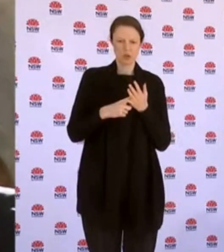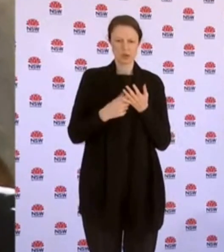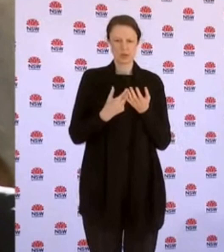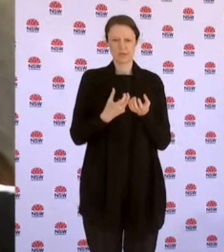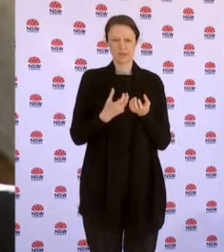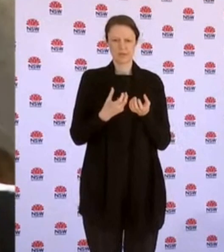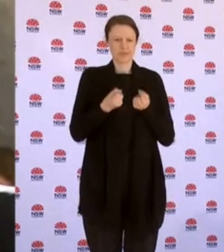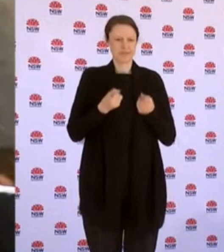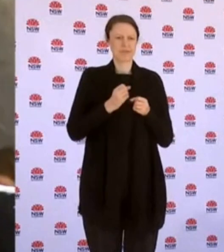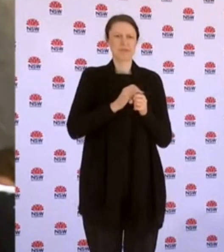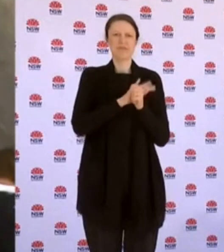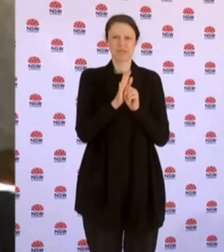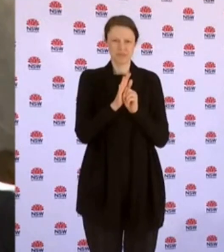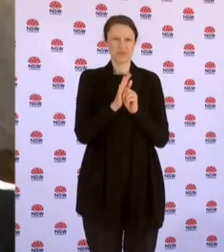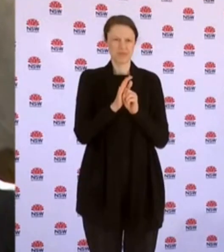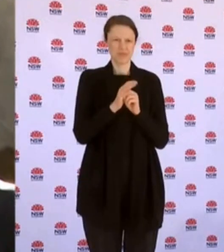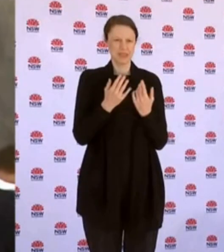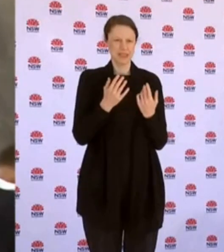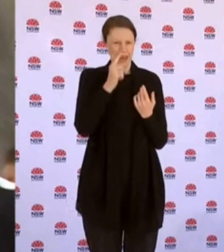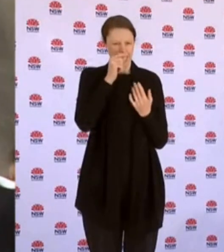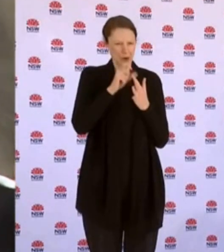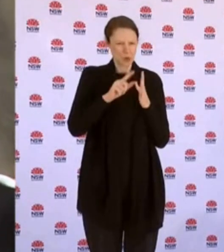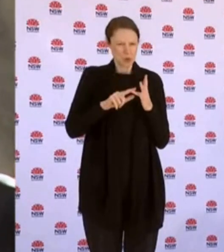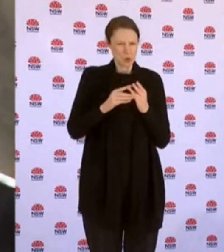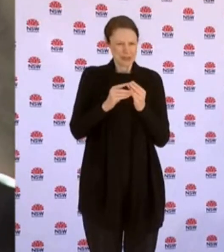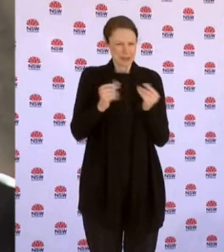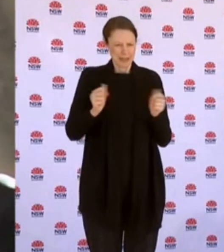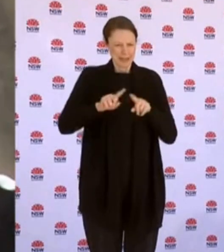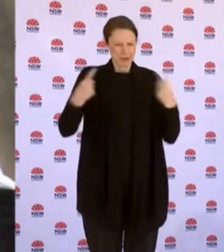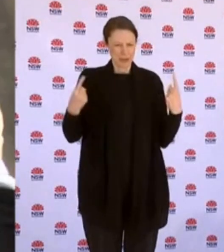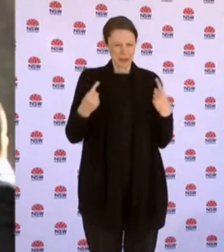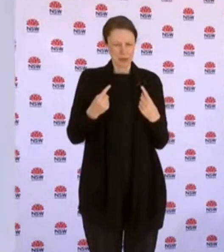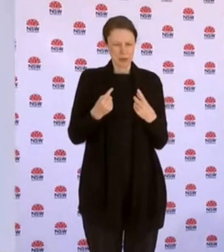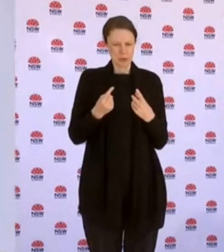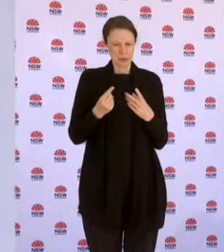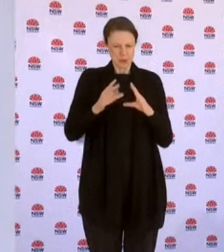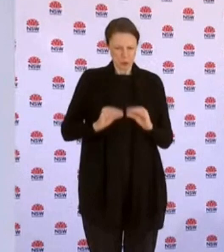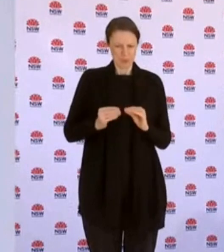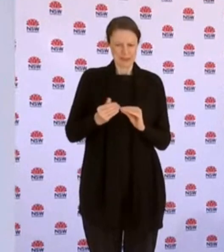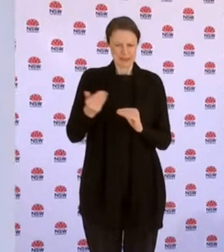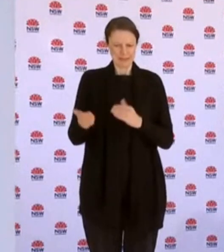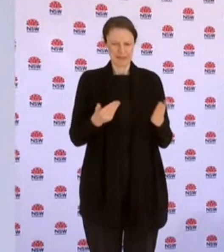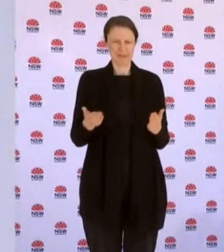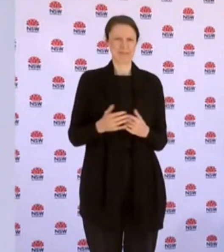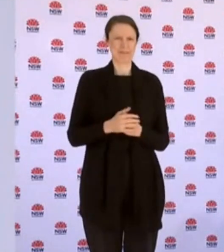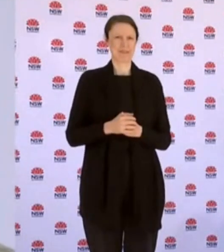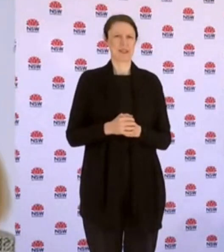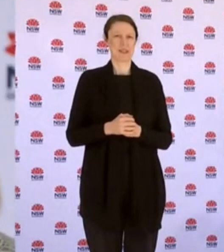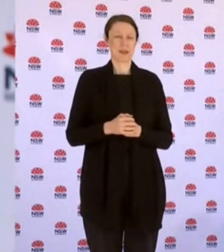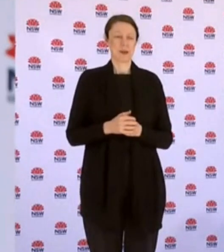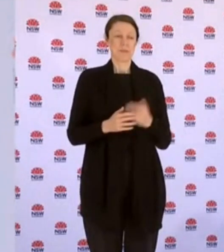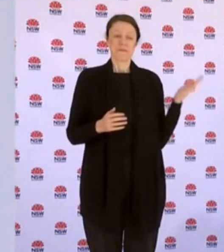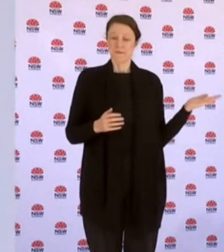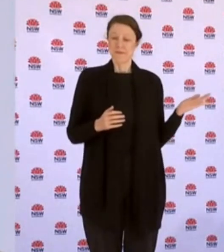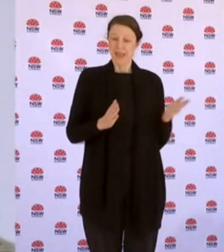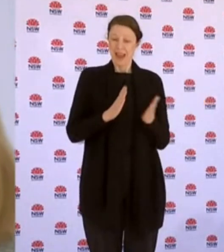O'Brien Lifehouse who are infectious. Is there anything that can be done differently to stop this happening? Look, it's pleasing to see the fact